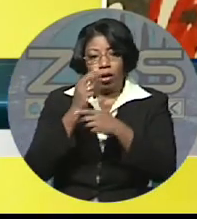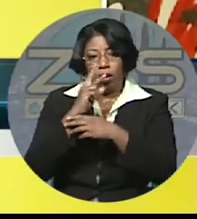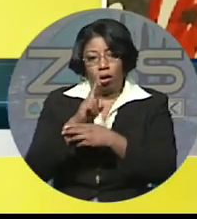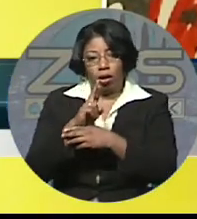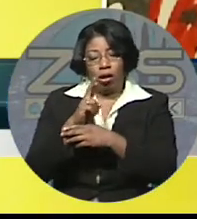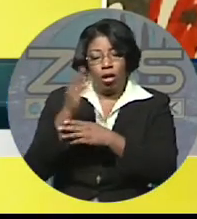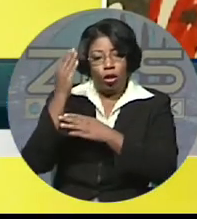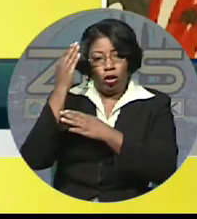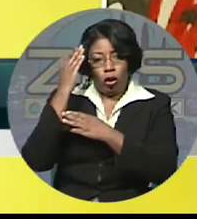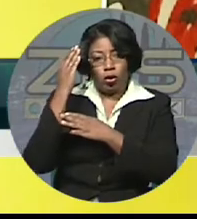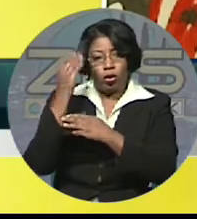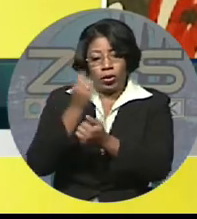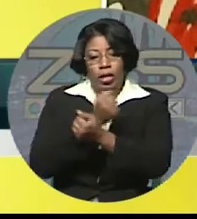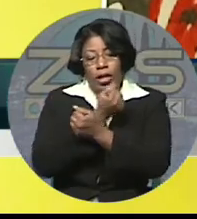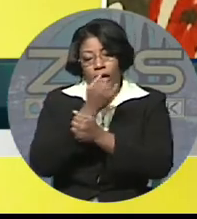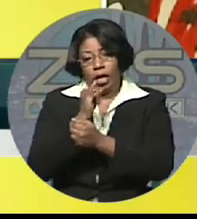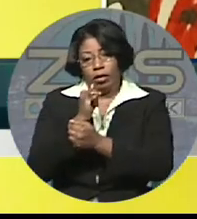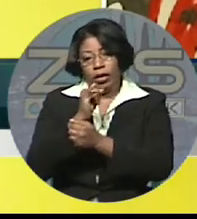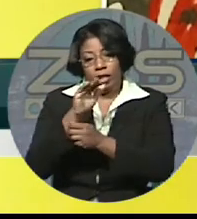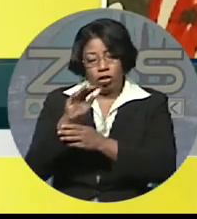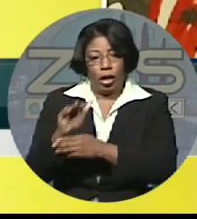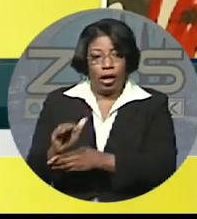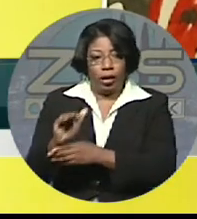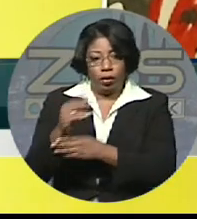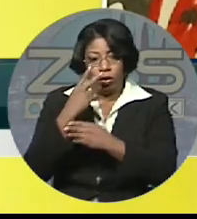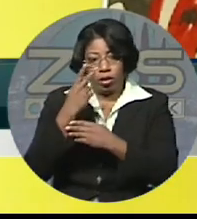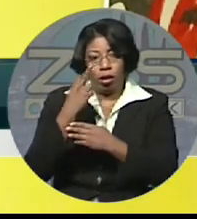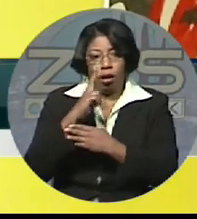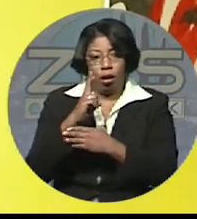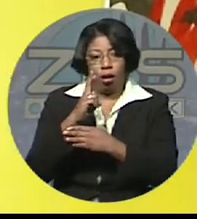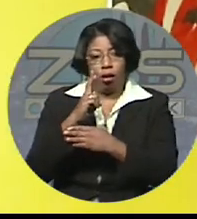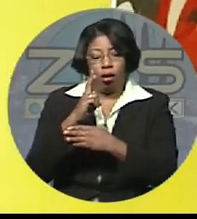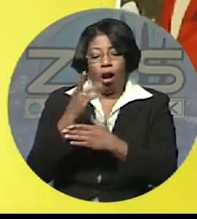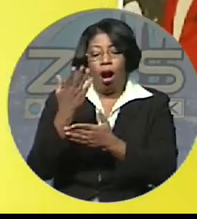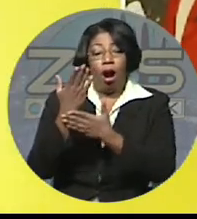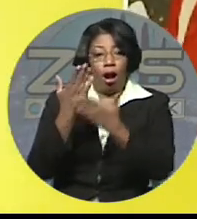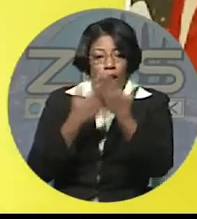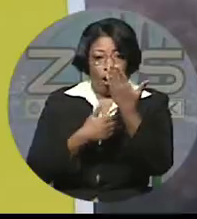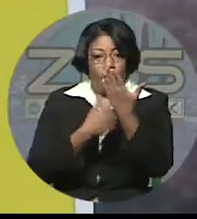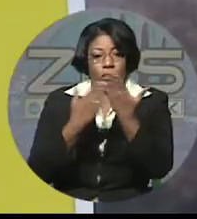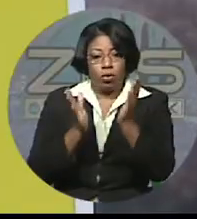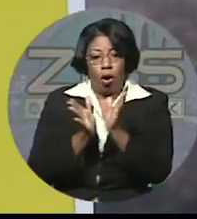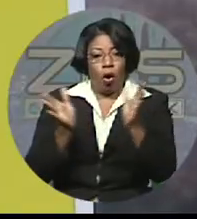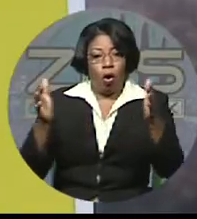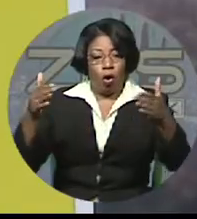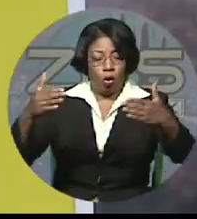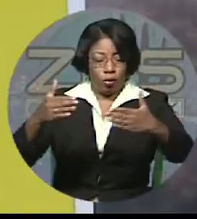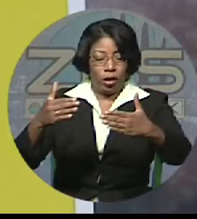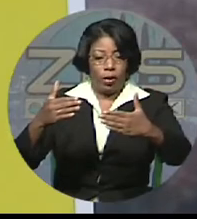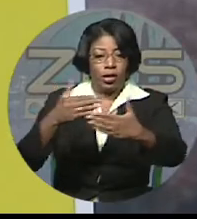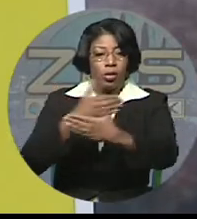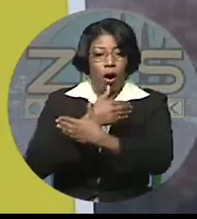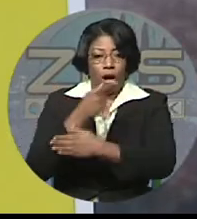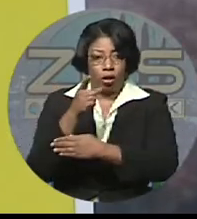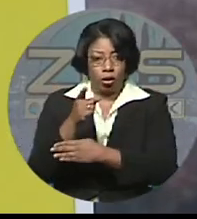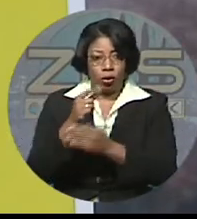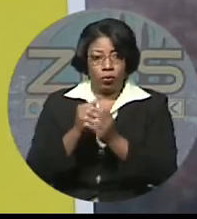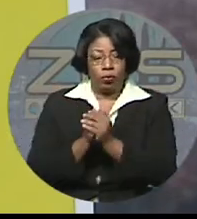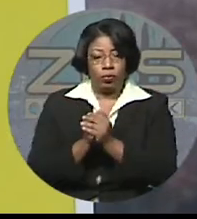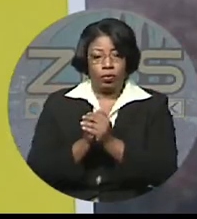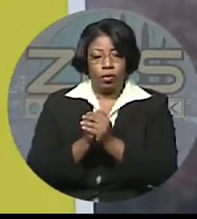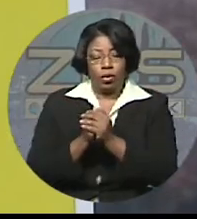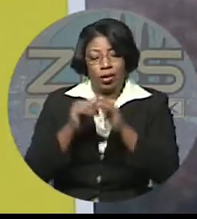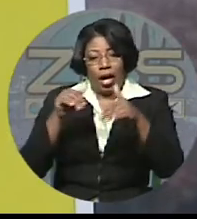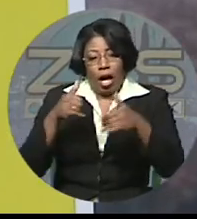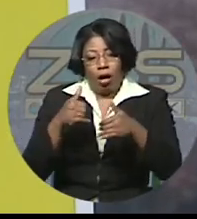she was a very loving child. Whenever you see her, her arms were always open. and ready to give you a hug. How are the students dealing